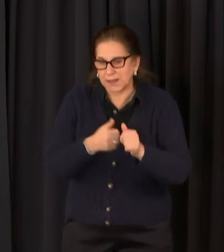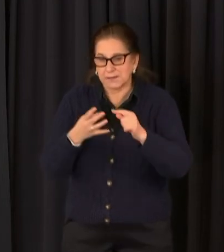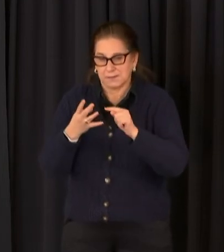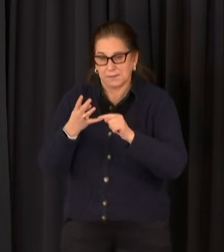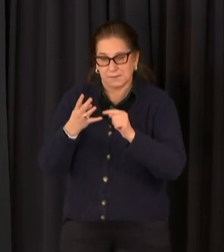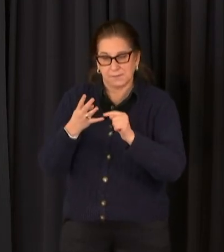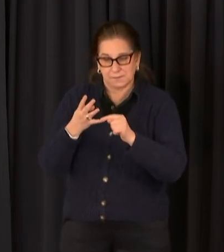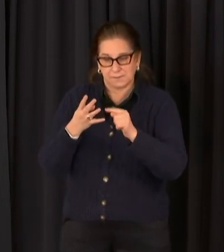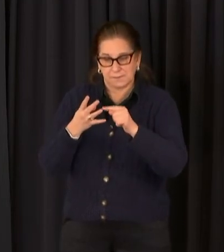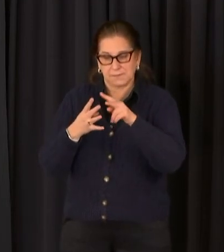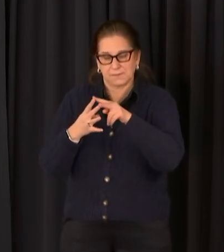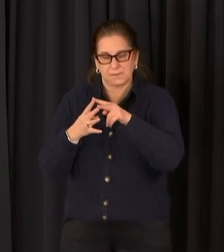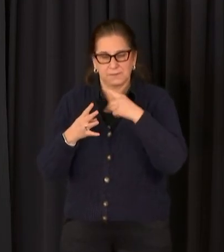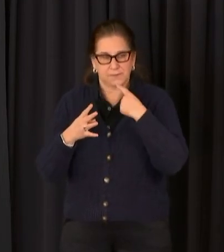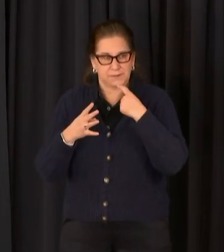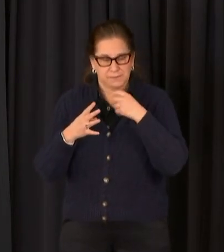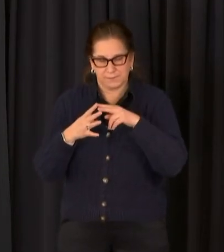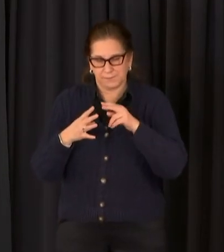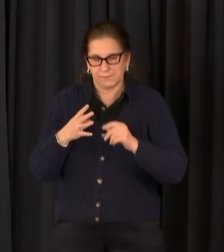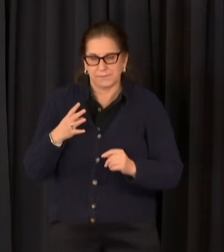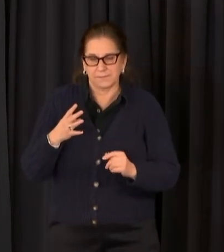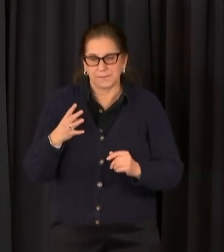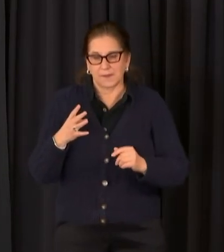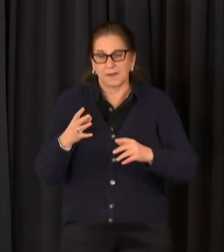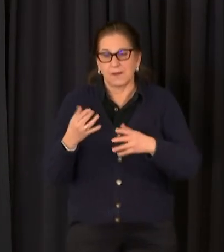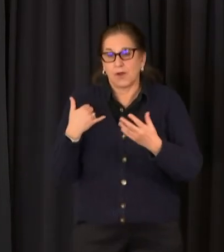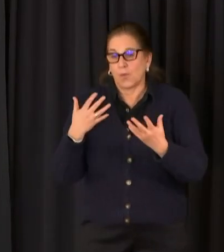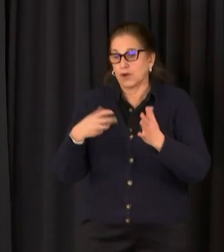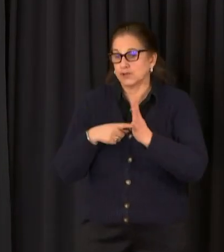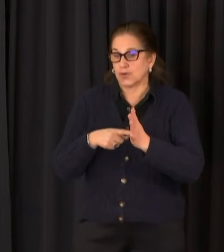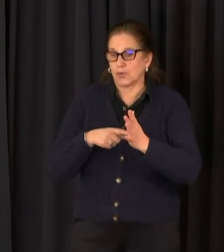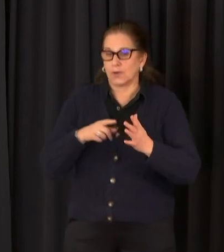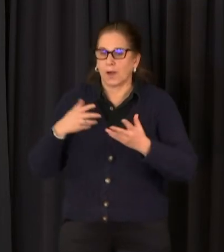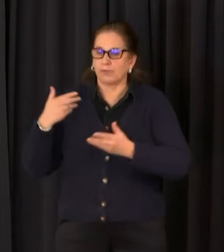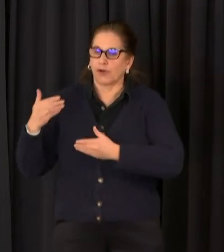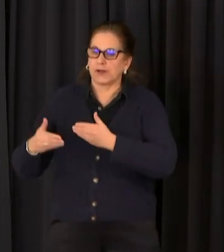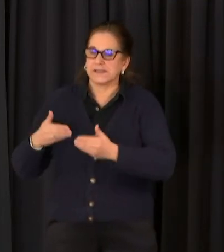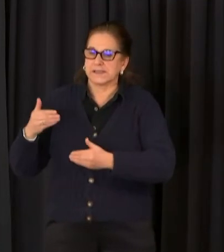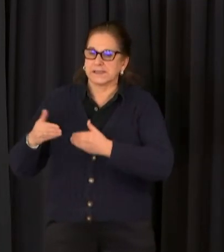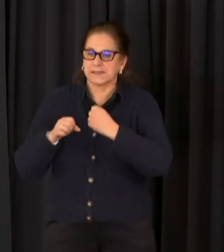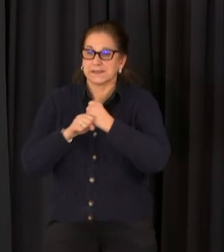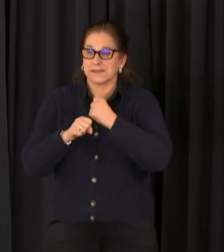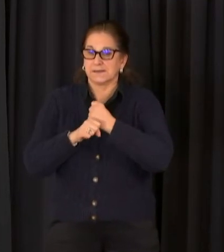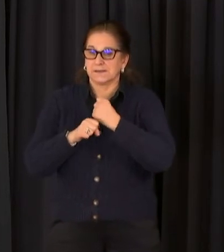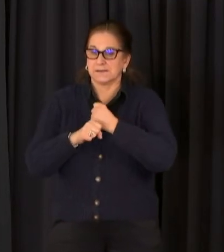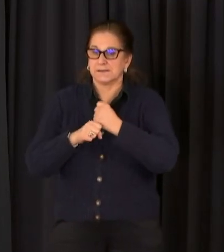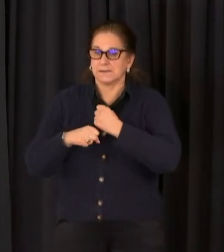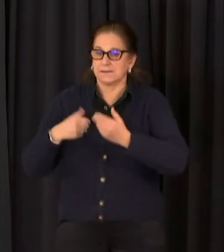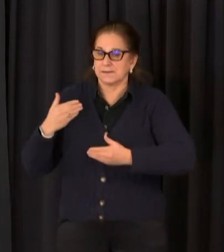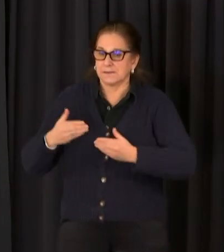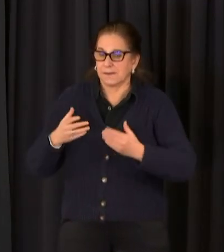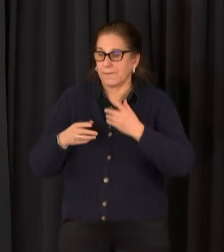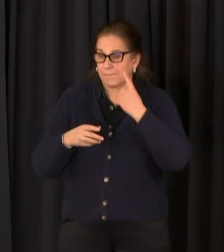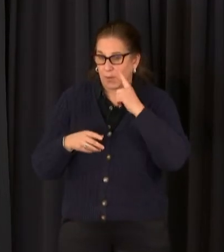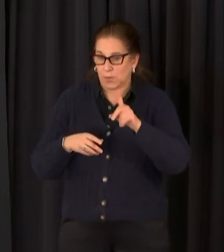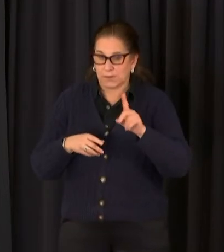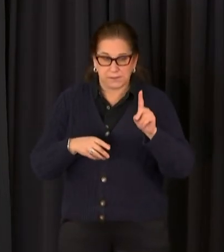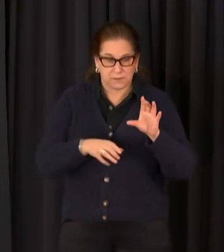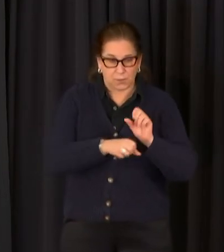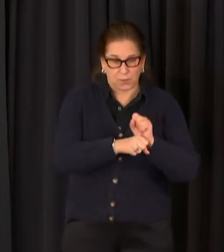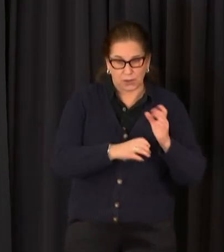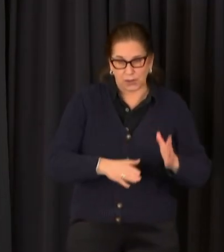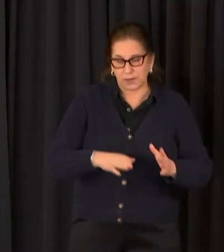I also want to show our progress in getting DC residents and DC workers vaccinated.